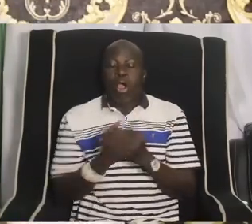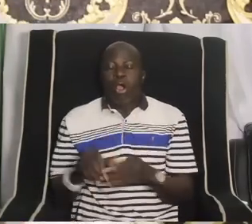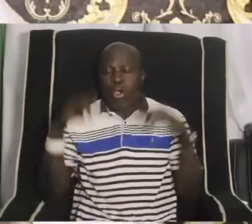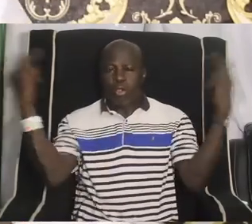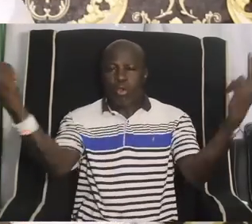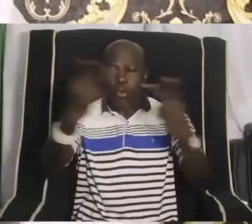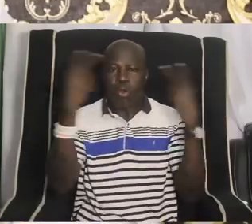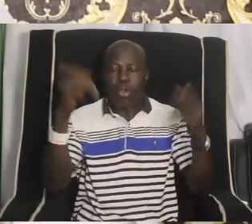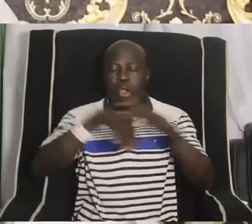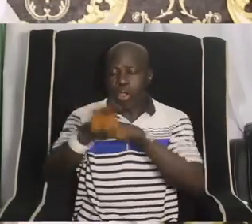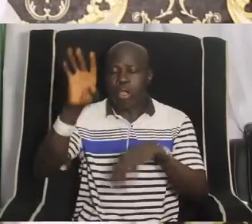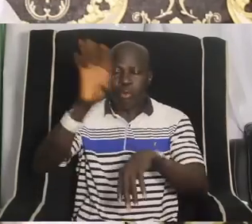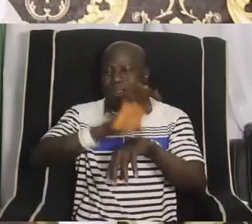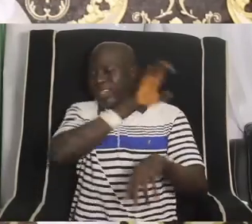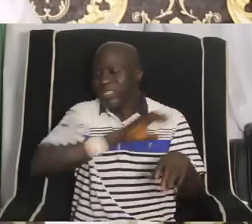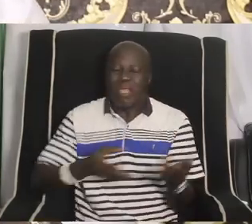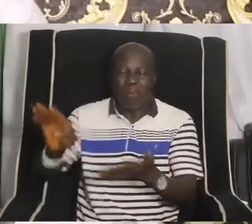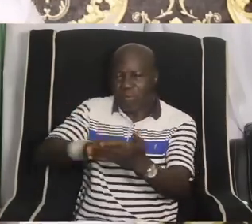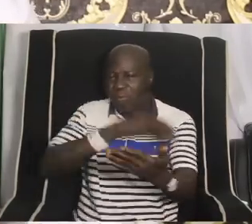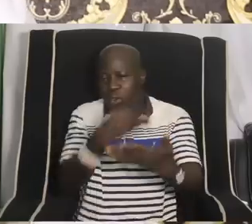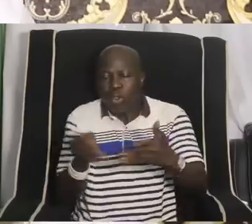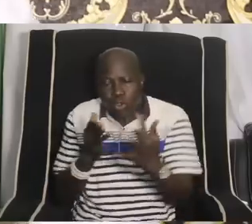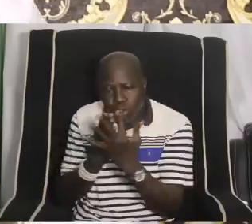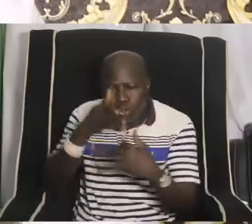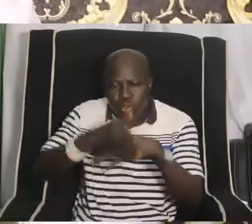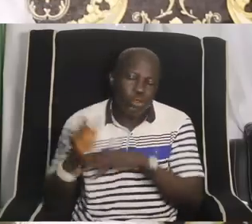how the warriors are falling through the battle of